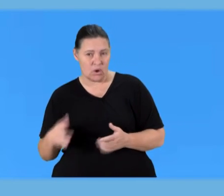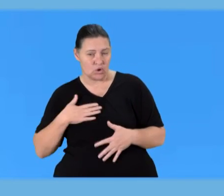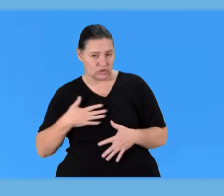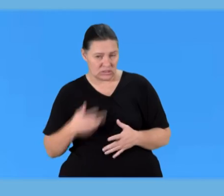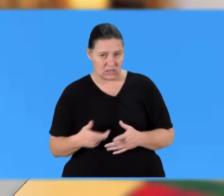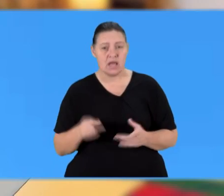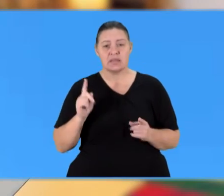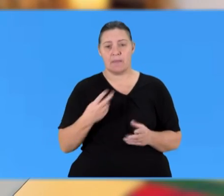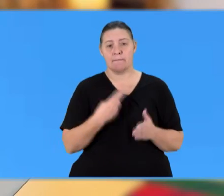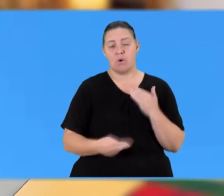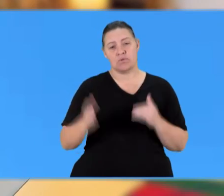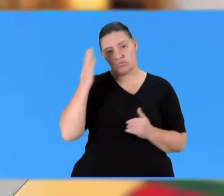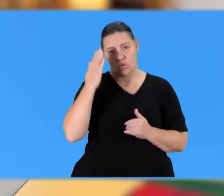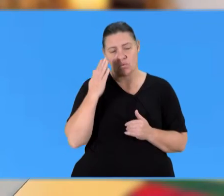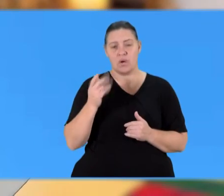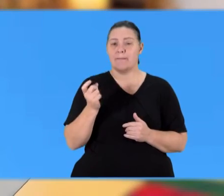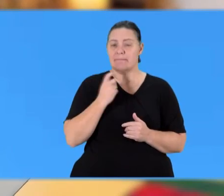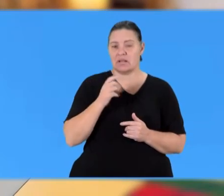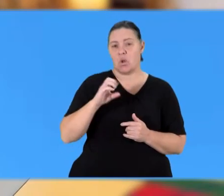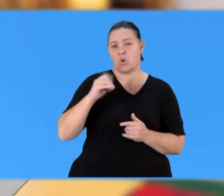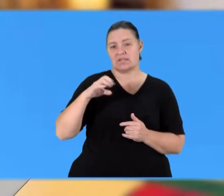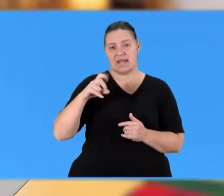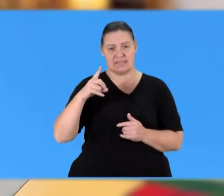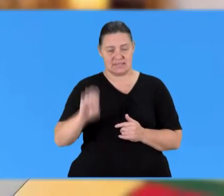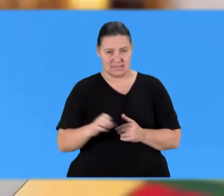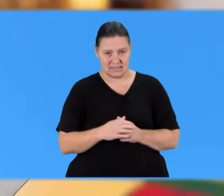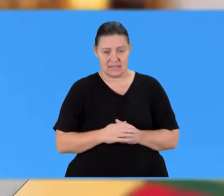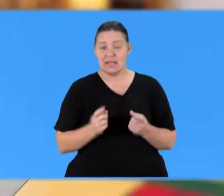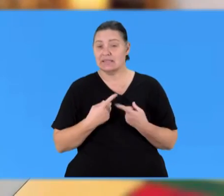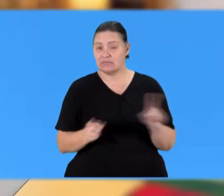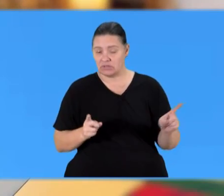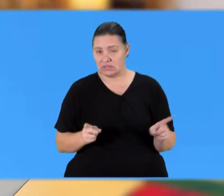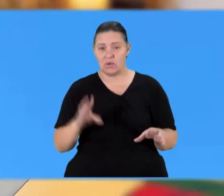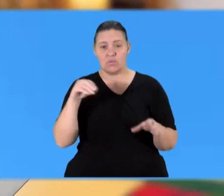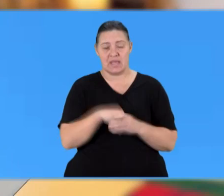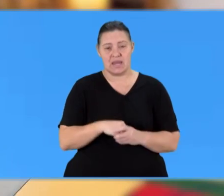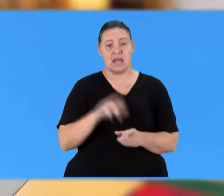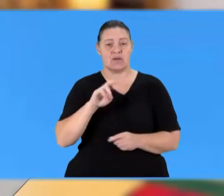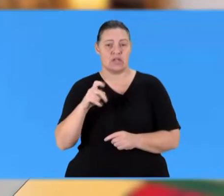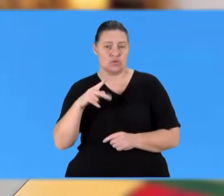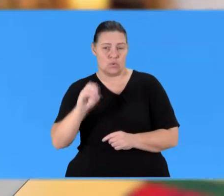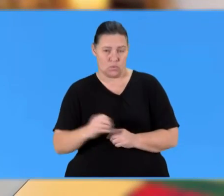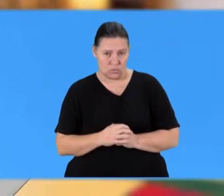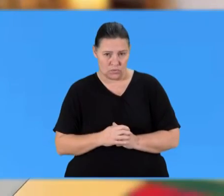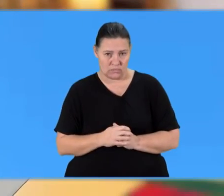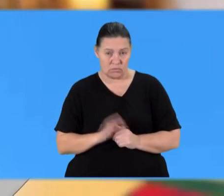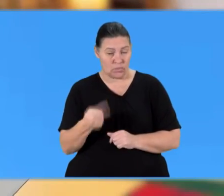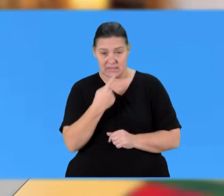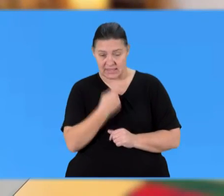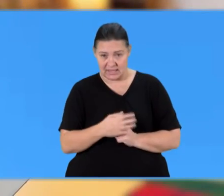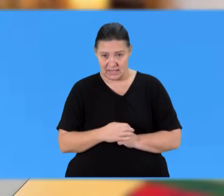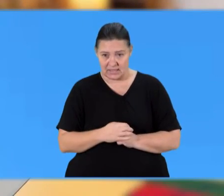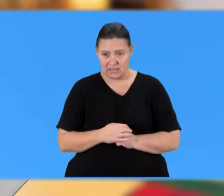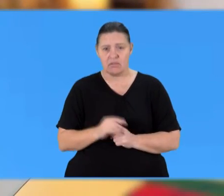and oxygen, they are both known as metal oxide. The difference will just be in the ratio. So now with that